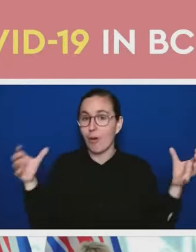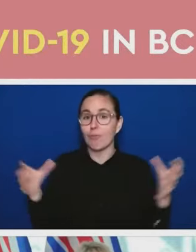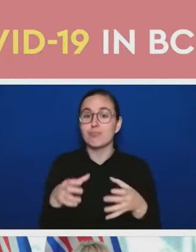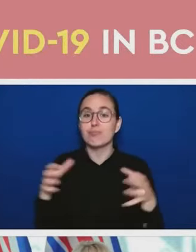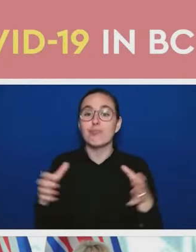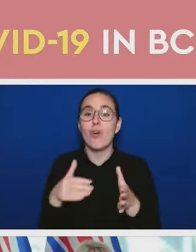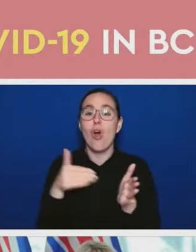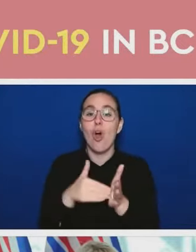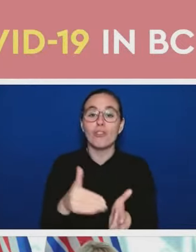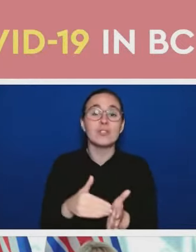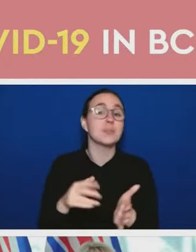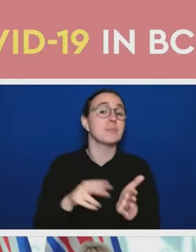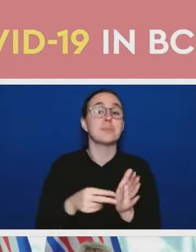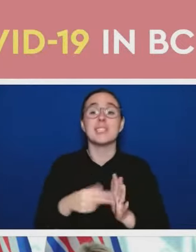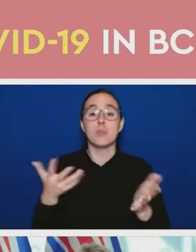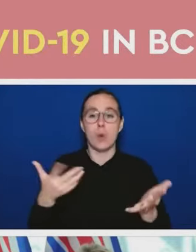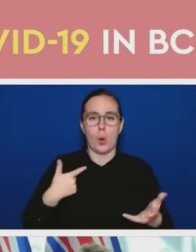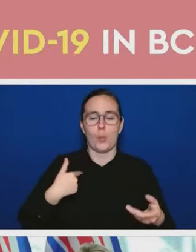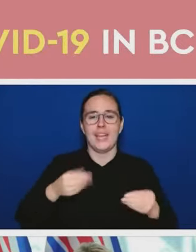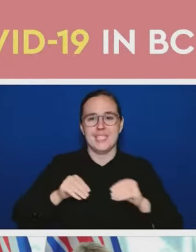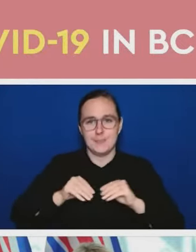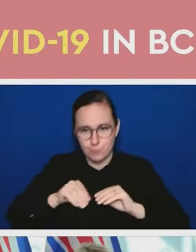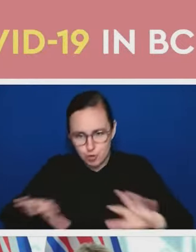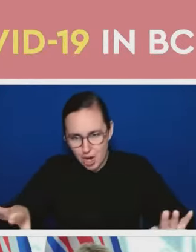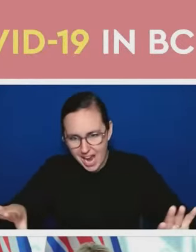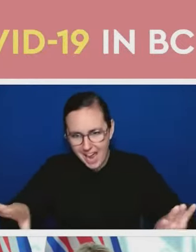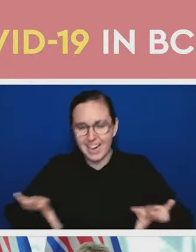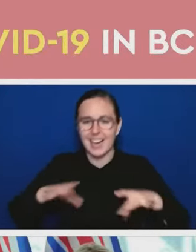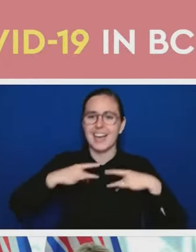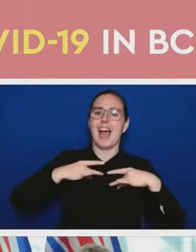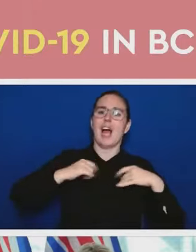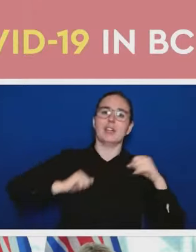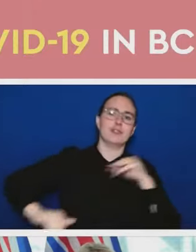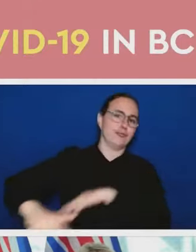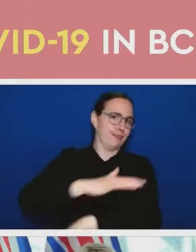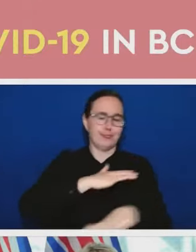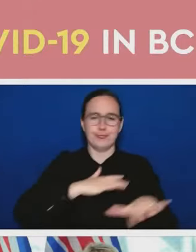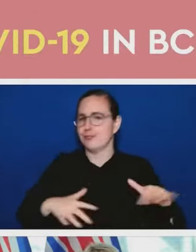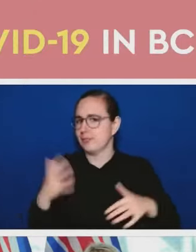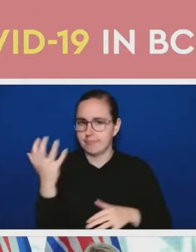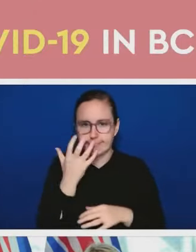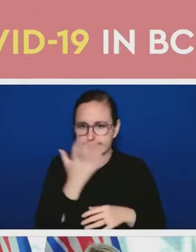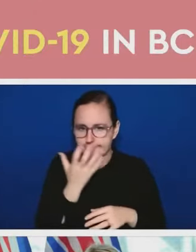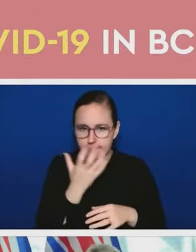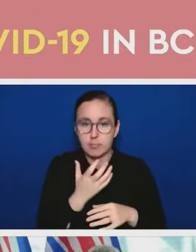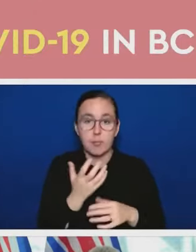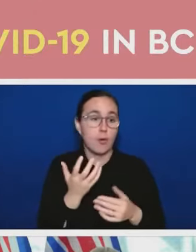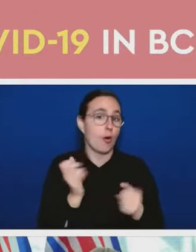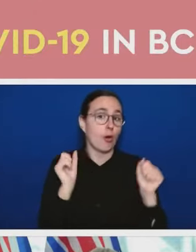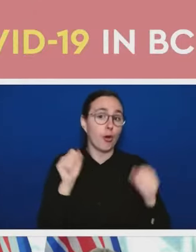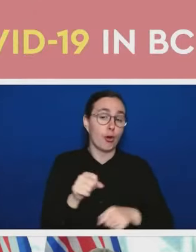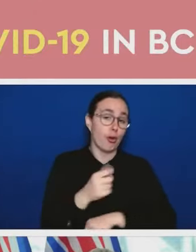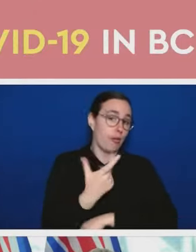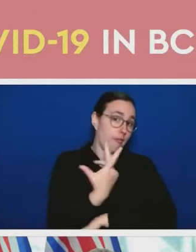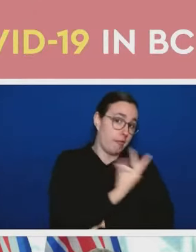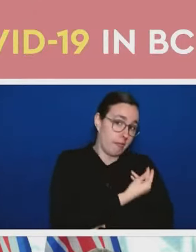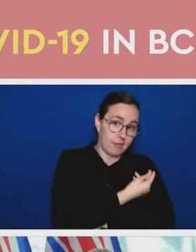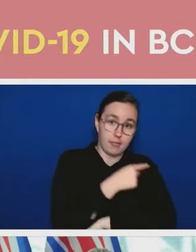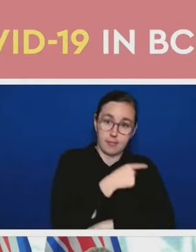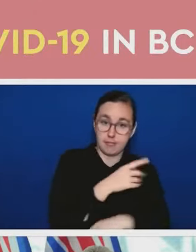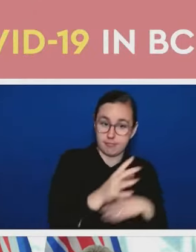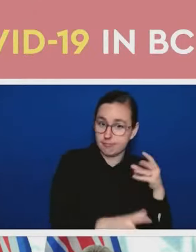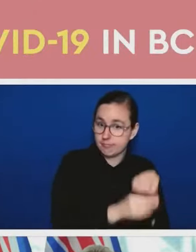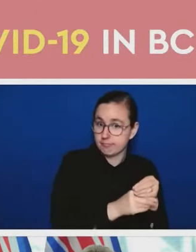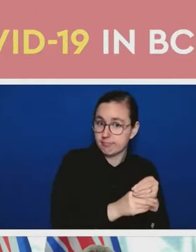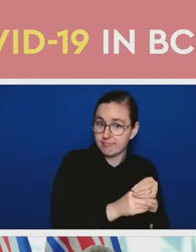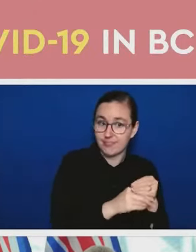case, we might start seeing a surge at the same time that our immunity from our last booster doses of COVID is surging